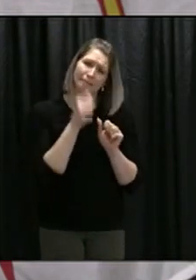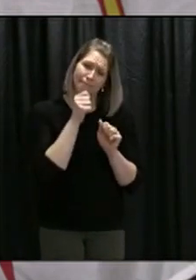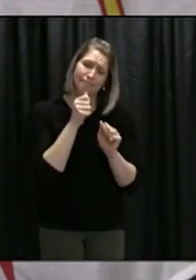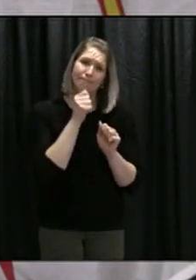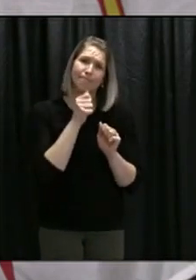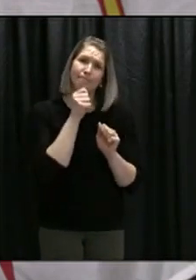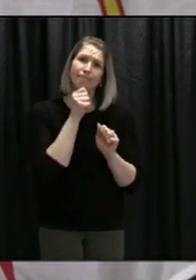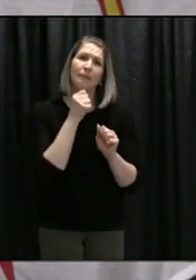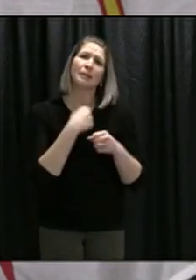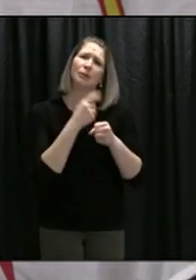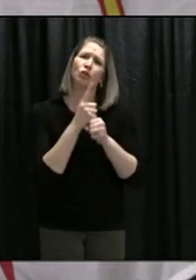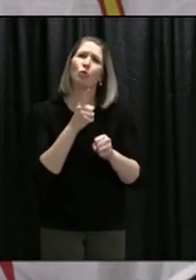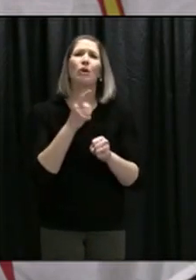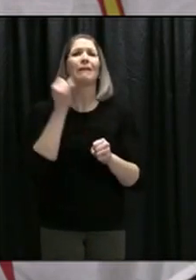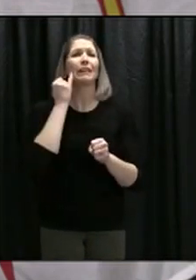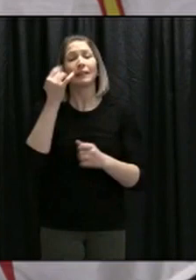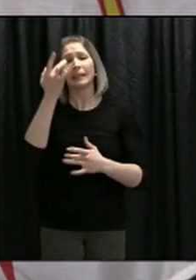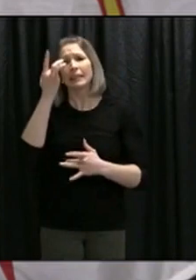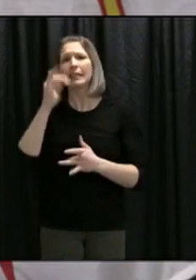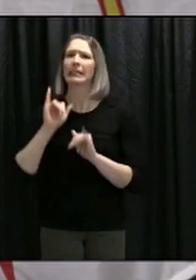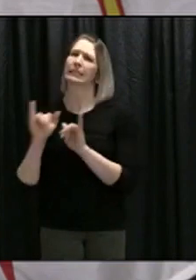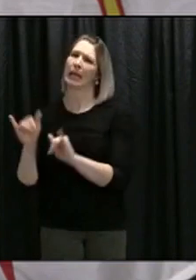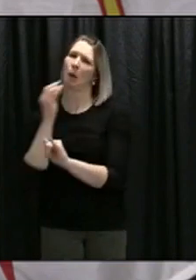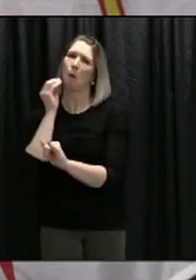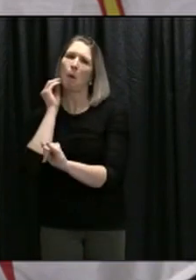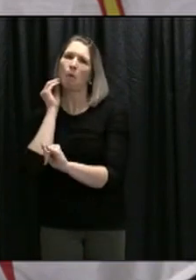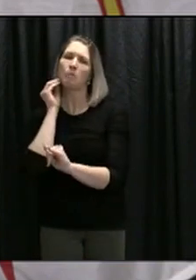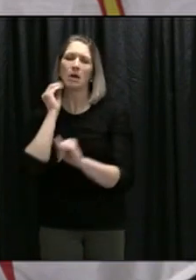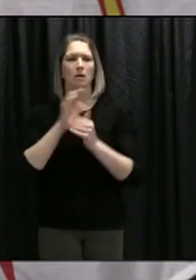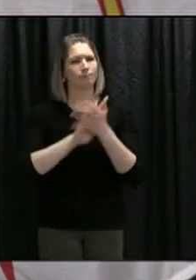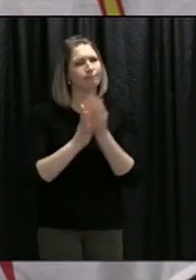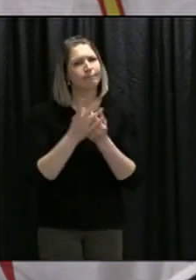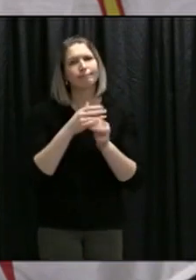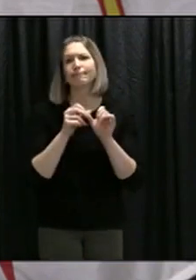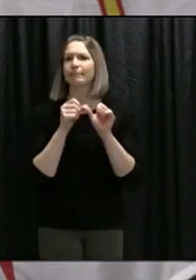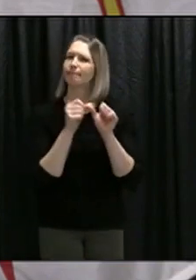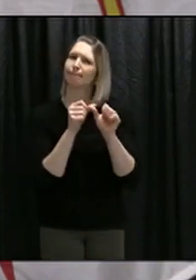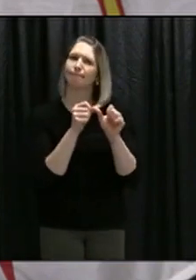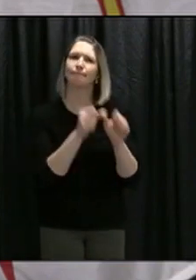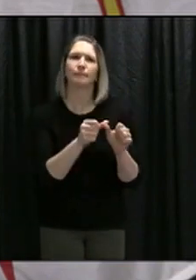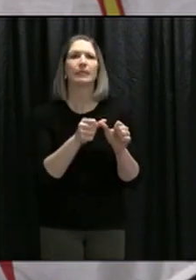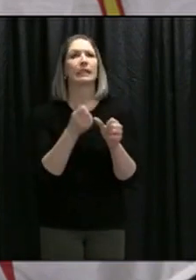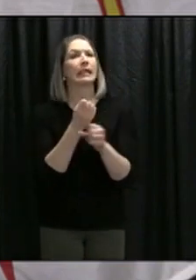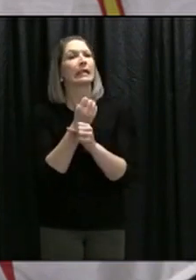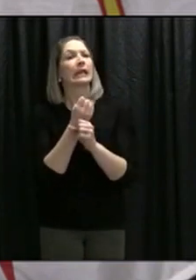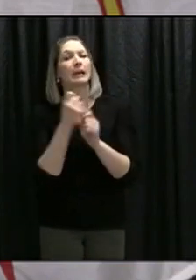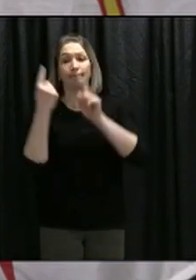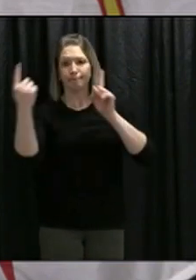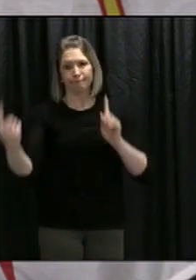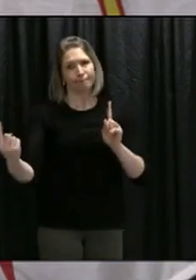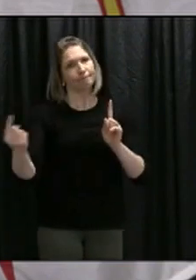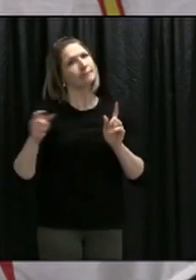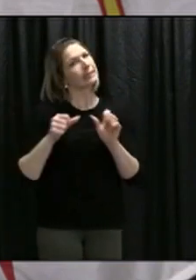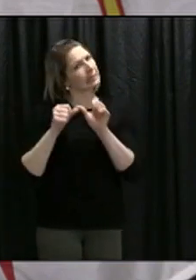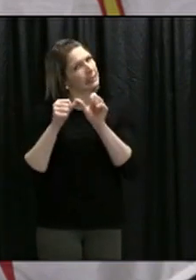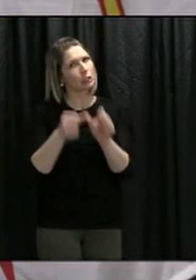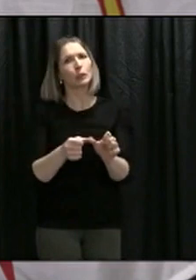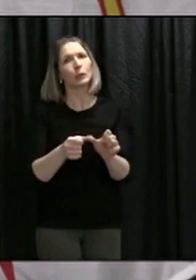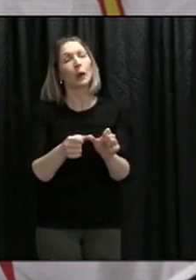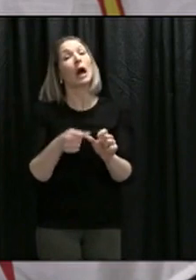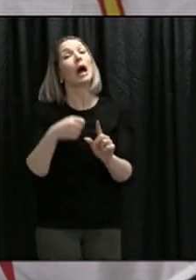possible, especially if you're feeling unwell, keeping a safe physical distance from others, and covering coughs and sneezes, we